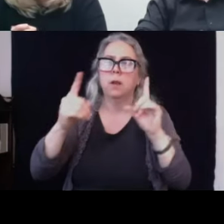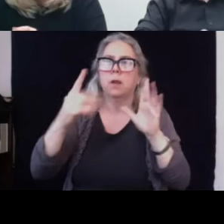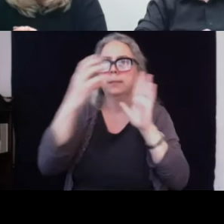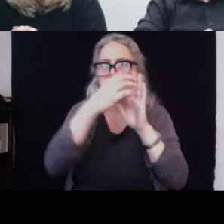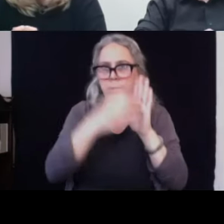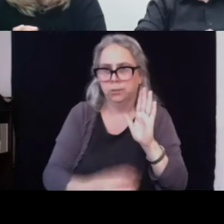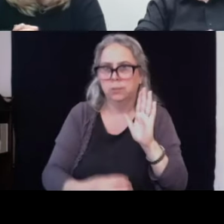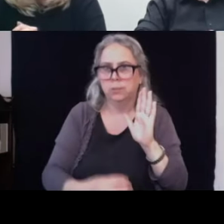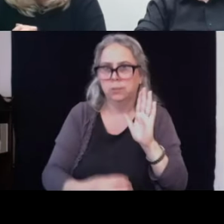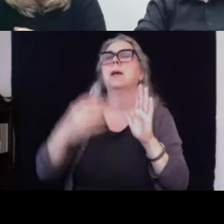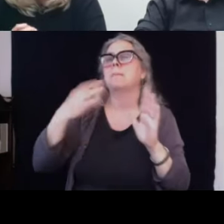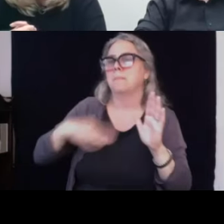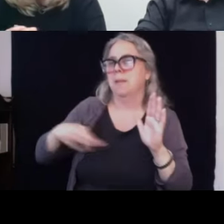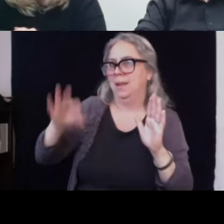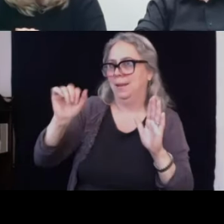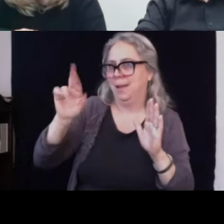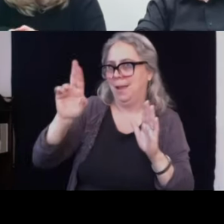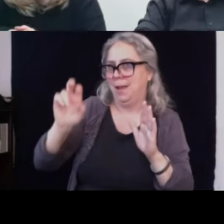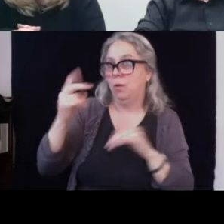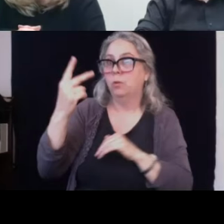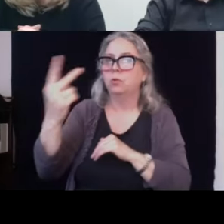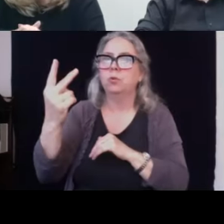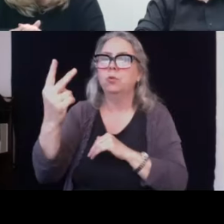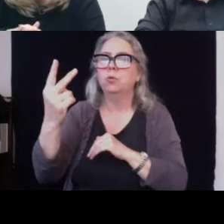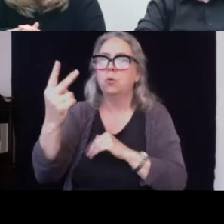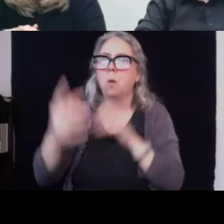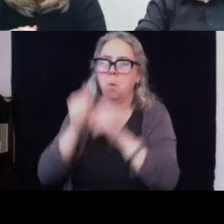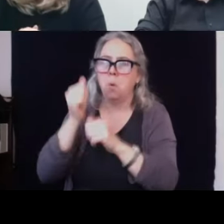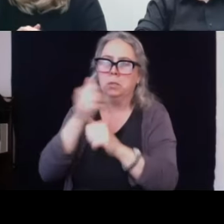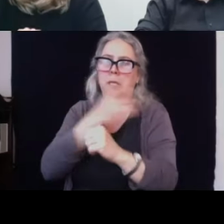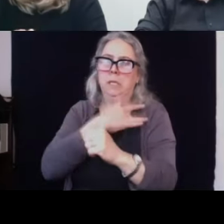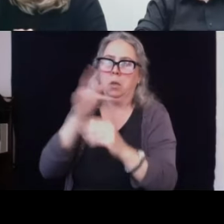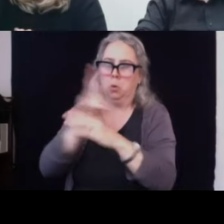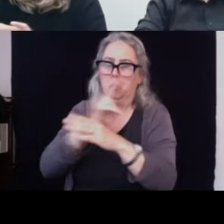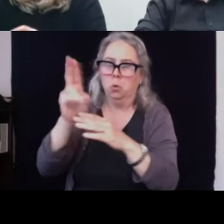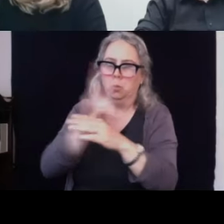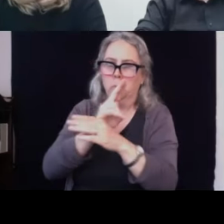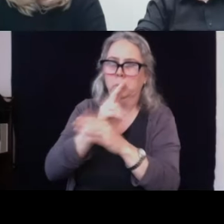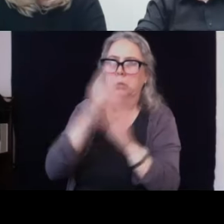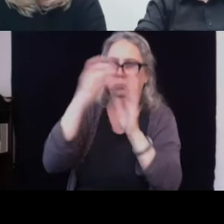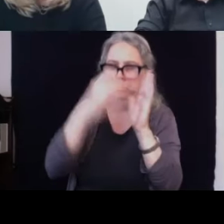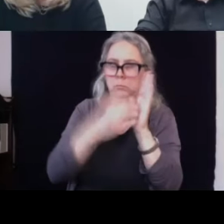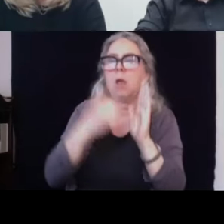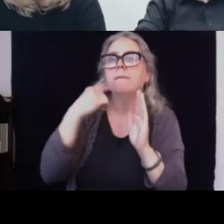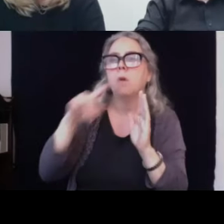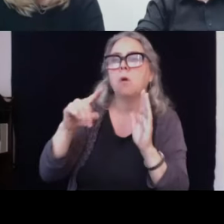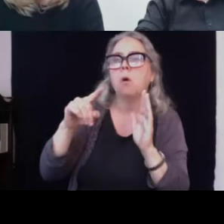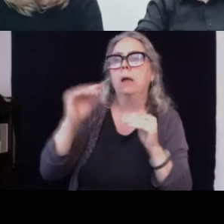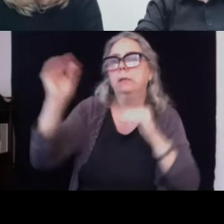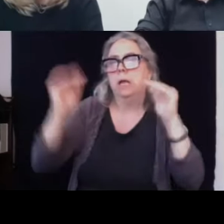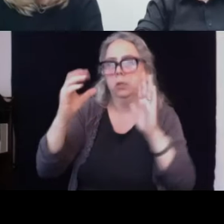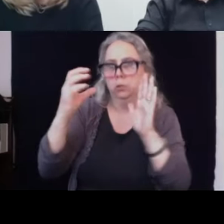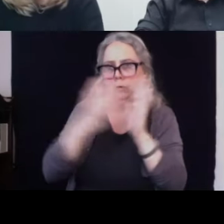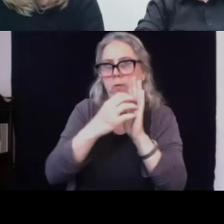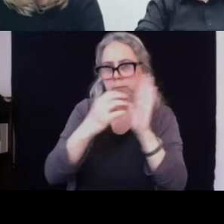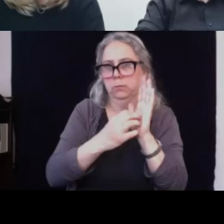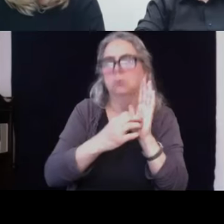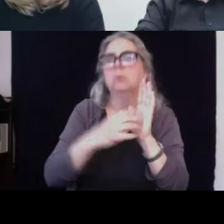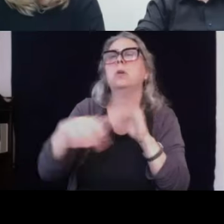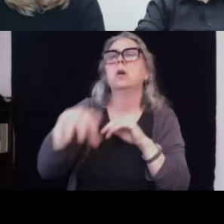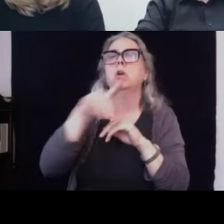are two primarily used sections of MaineCare for adult services, and that's section 29